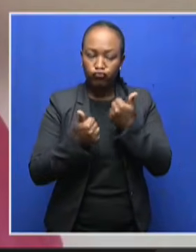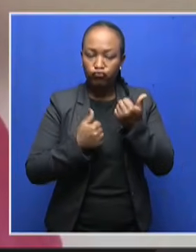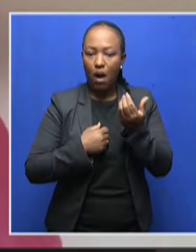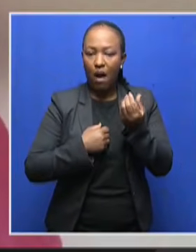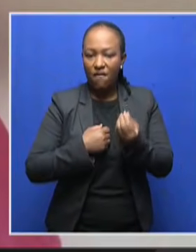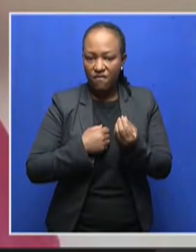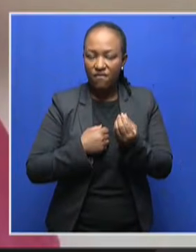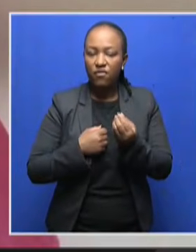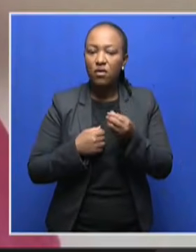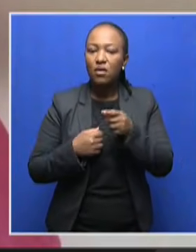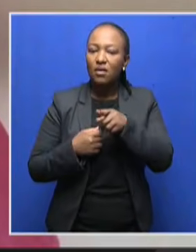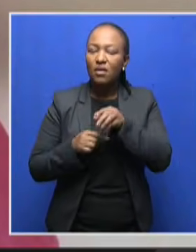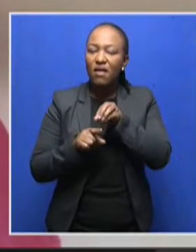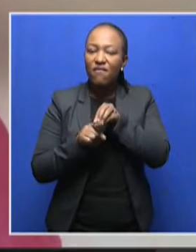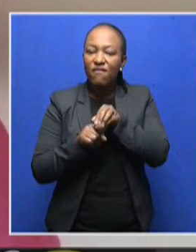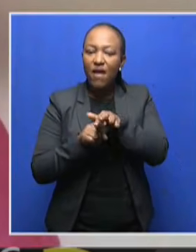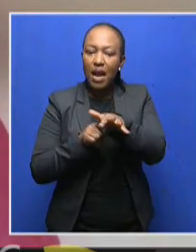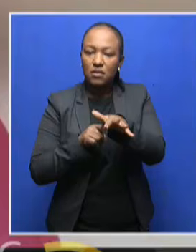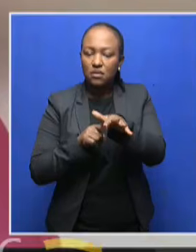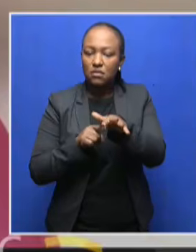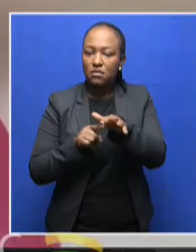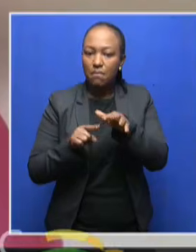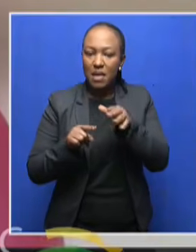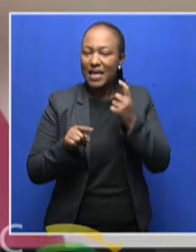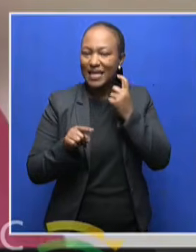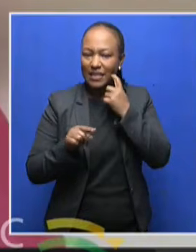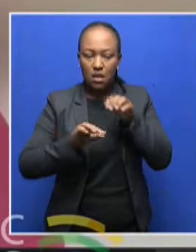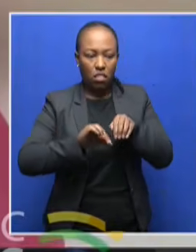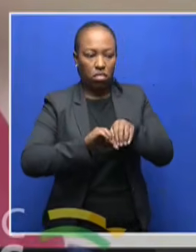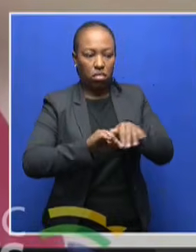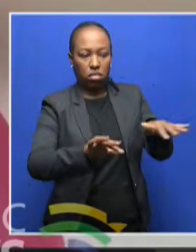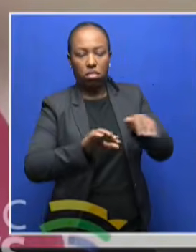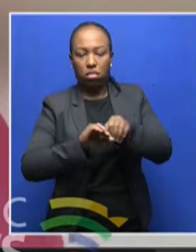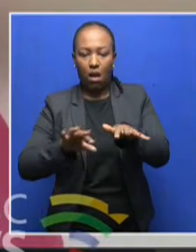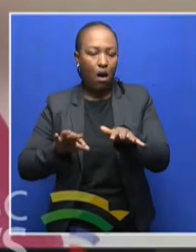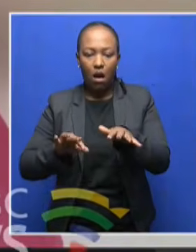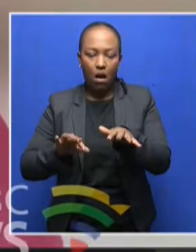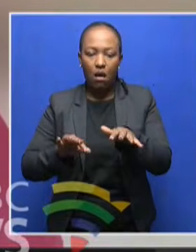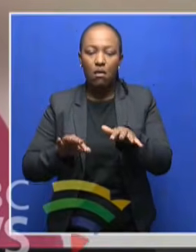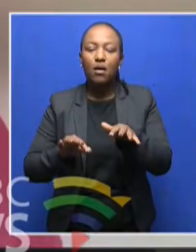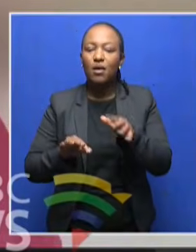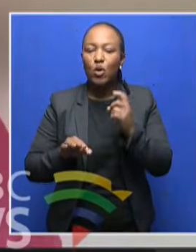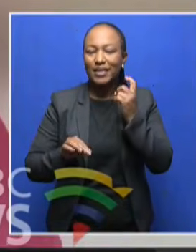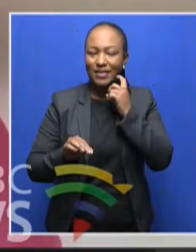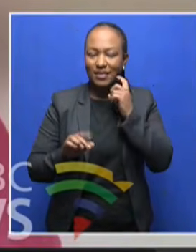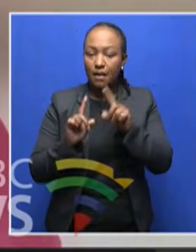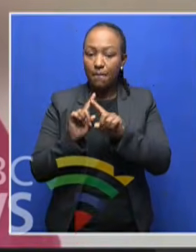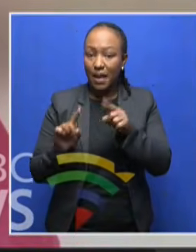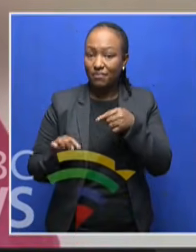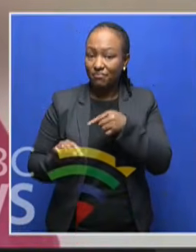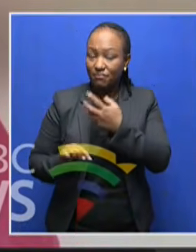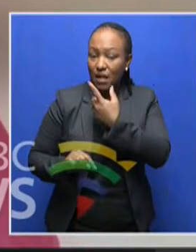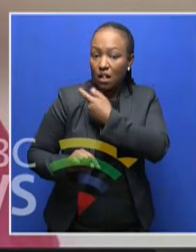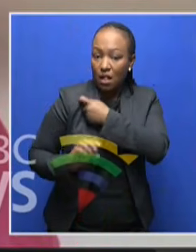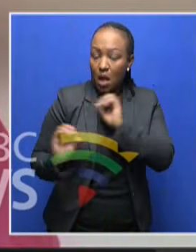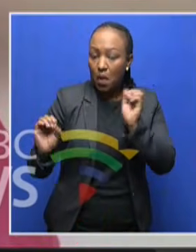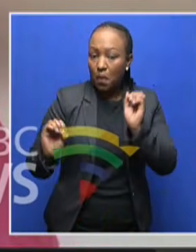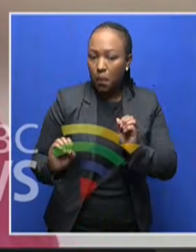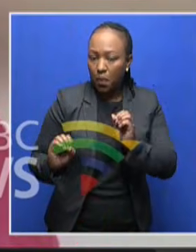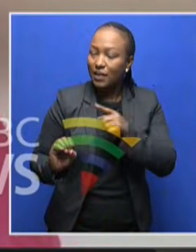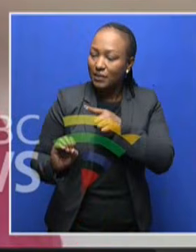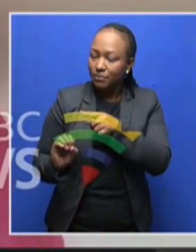has far fewer opportunities to spread from one person to another. But when vaccine coverage fails, that protection weakens and outbreaks